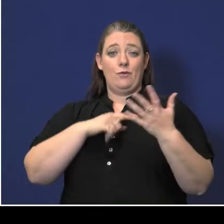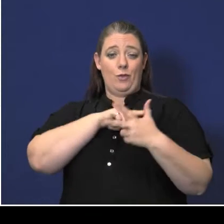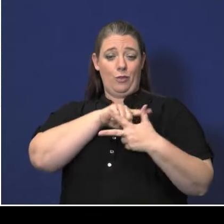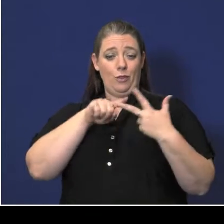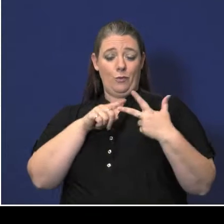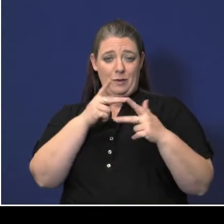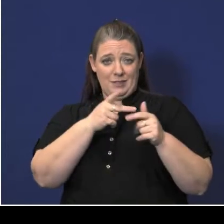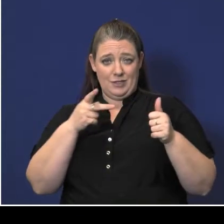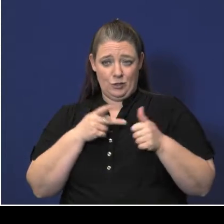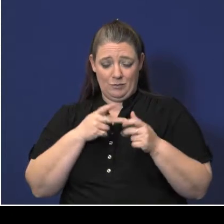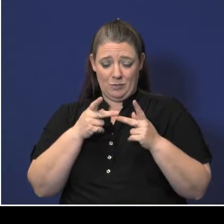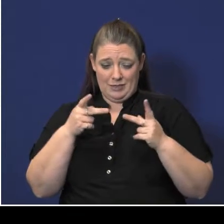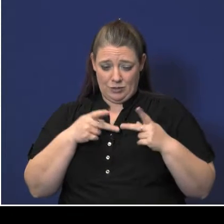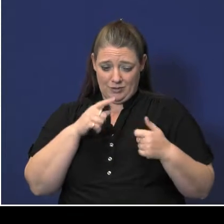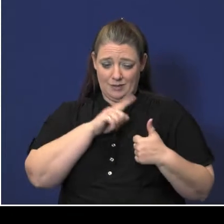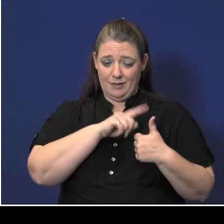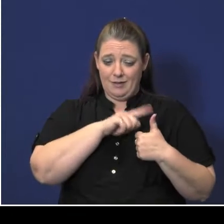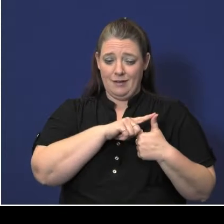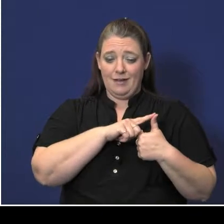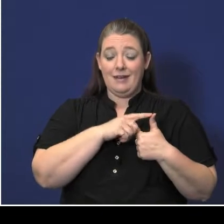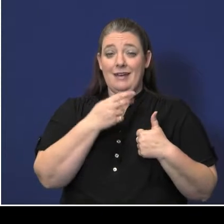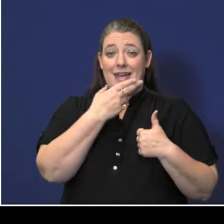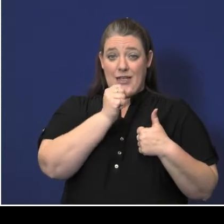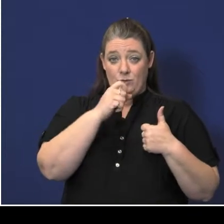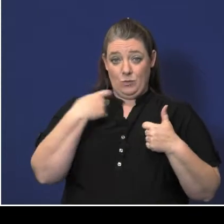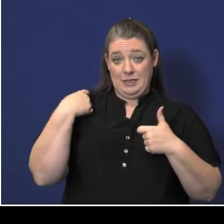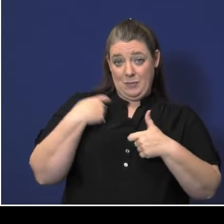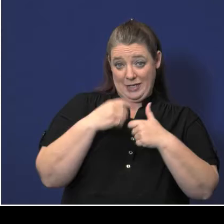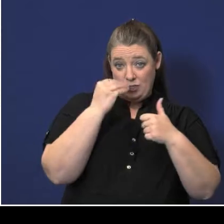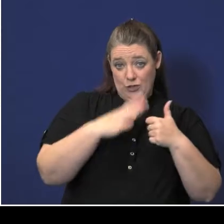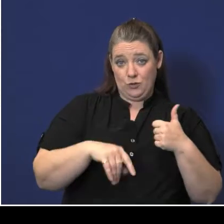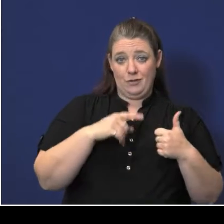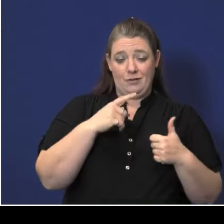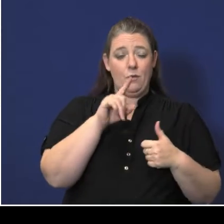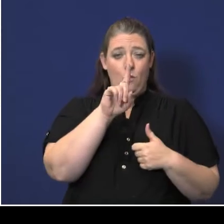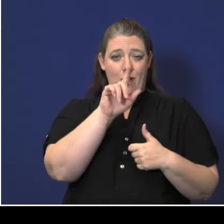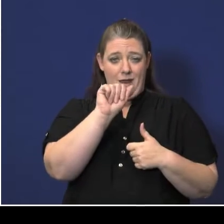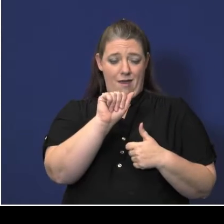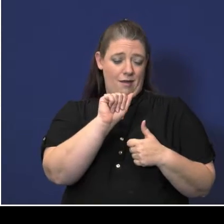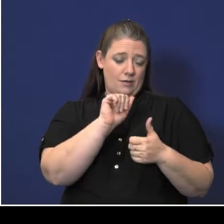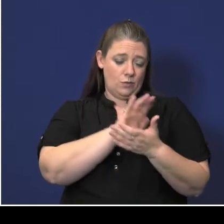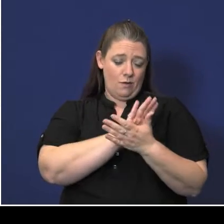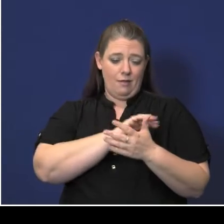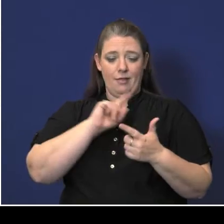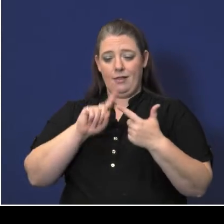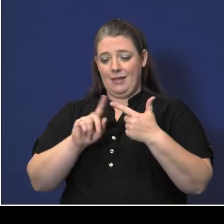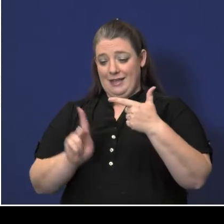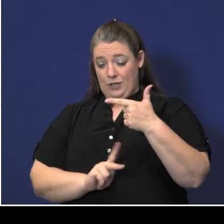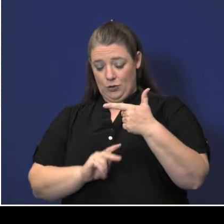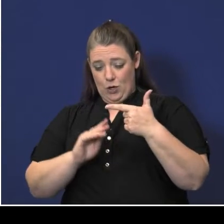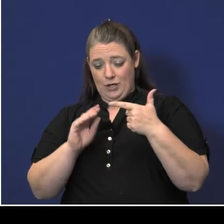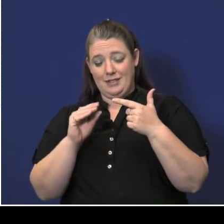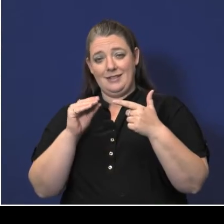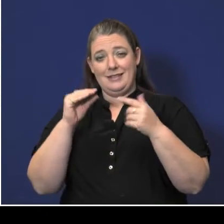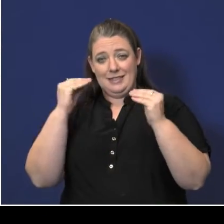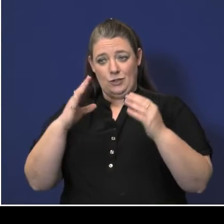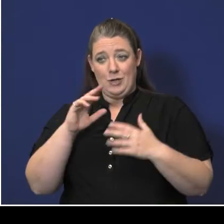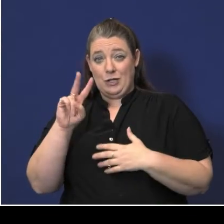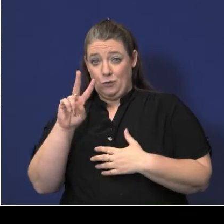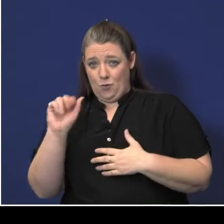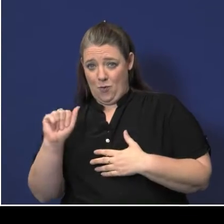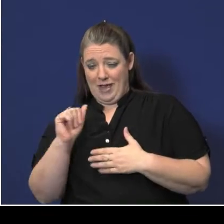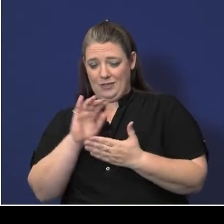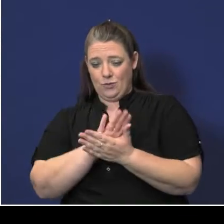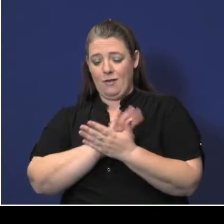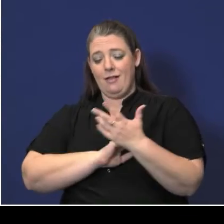high school Spanish teacher at a 1A school, a kindergarten teacher at a 2A school, and then a 6th